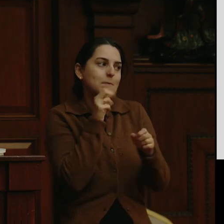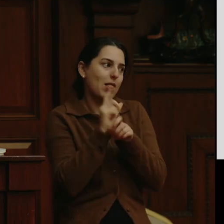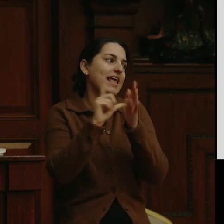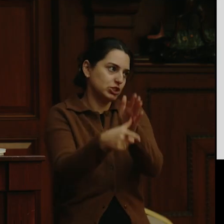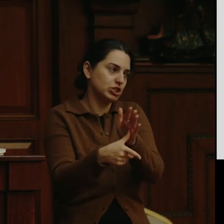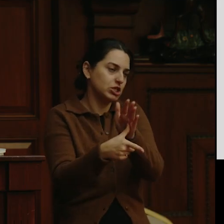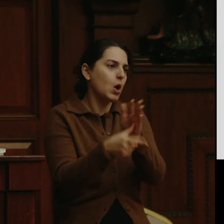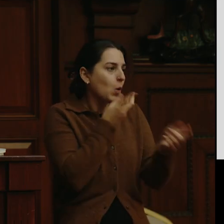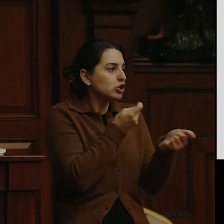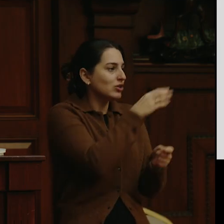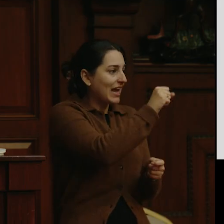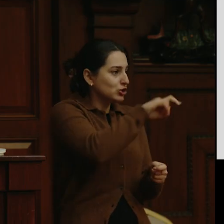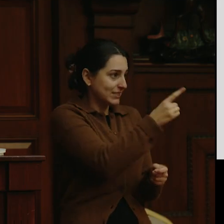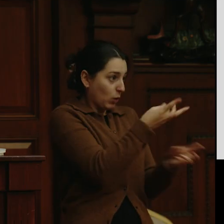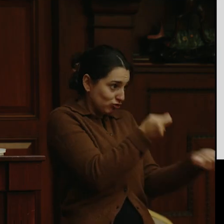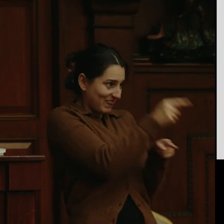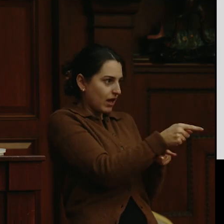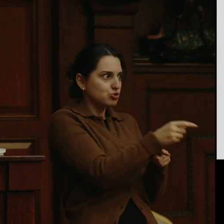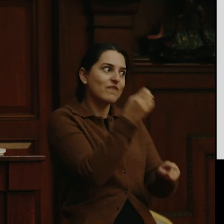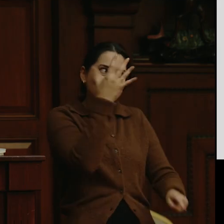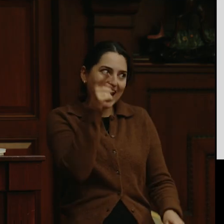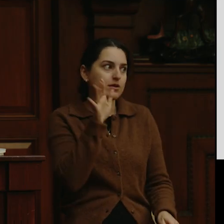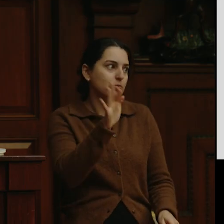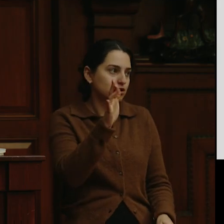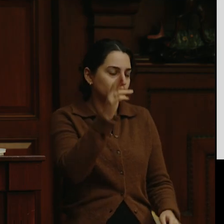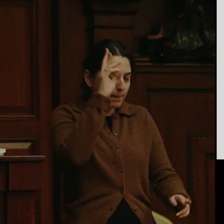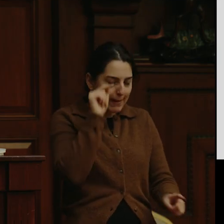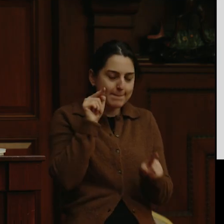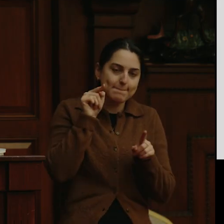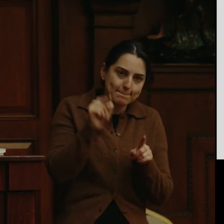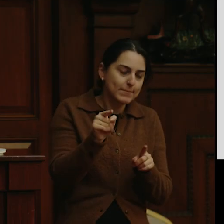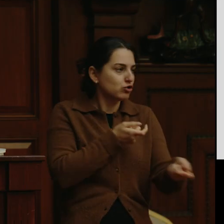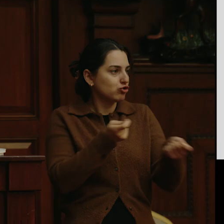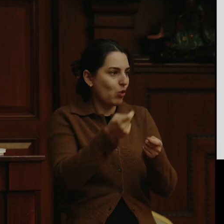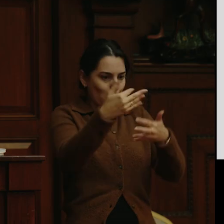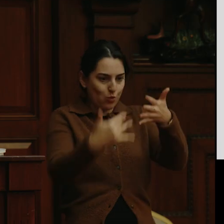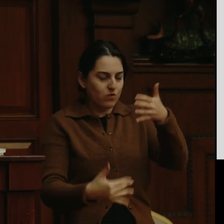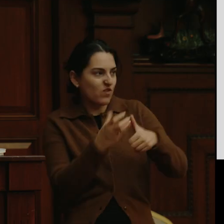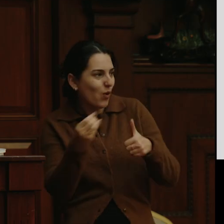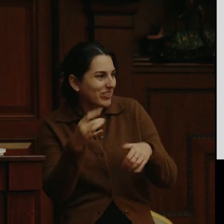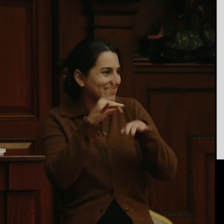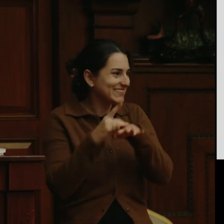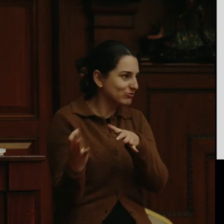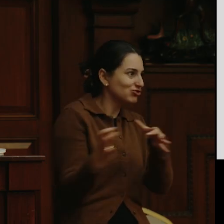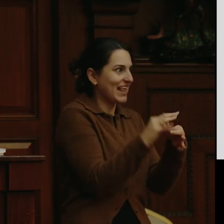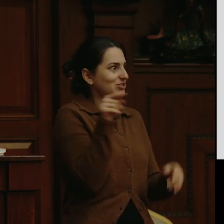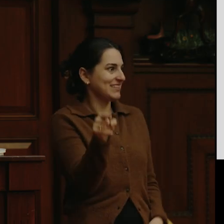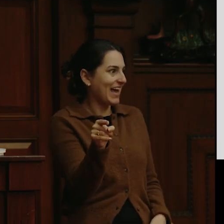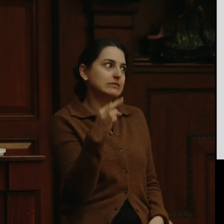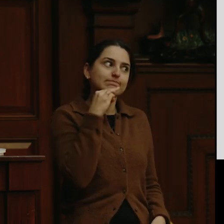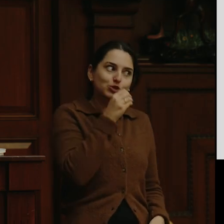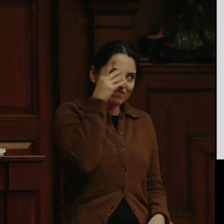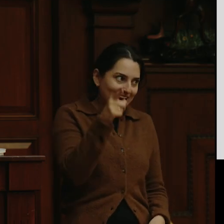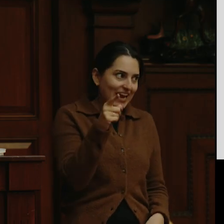while we want to treat Sjögren's disease, we can't forget that we have to really control all those comorbidities and how important they are